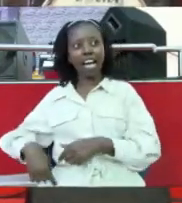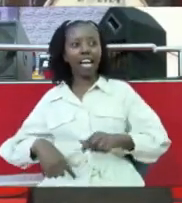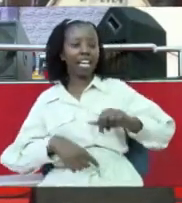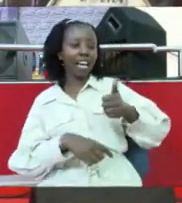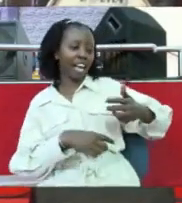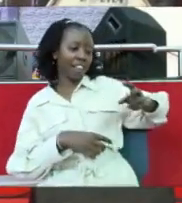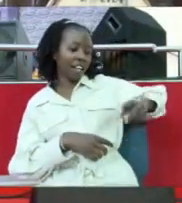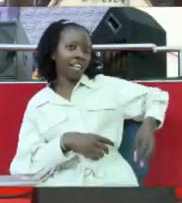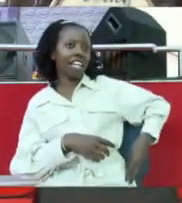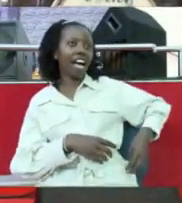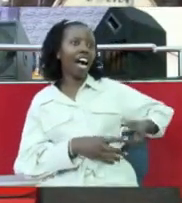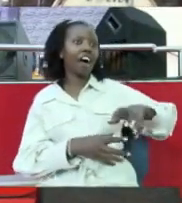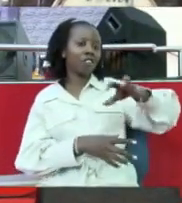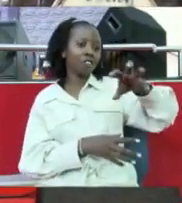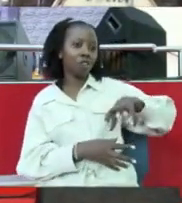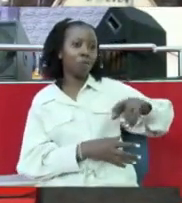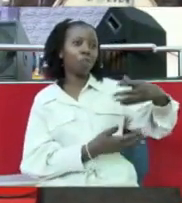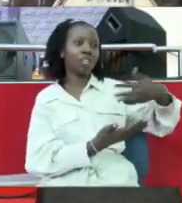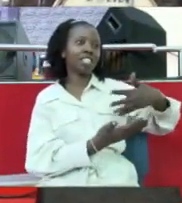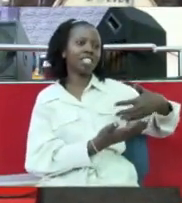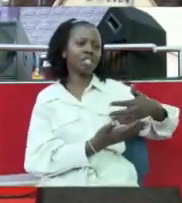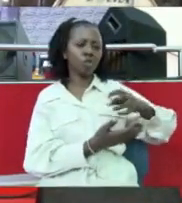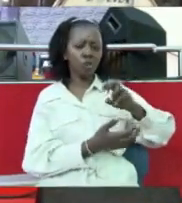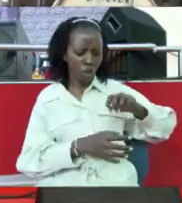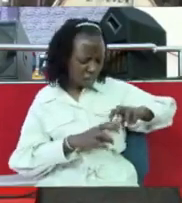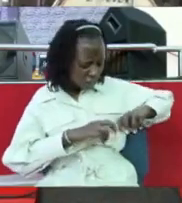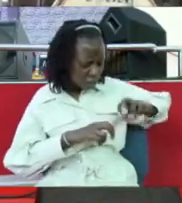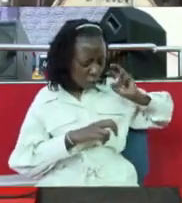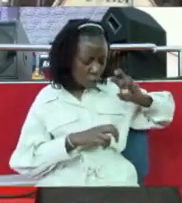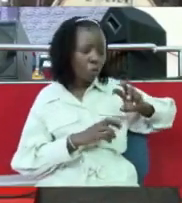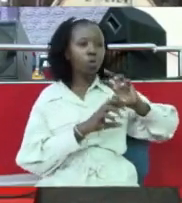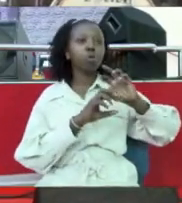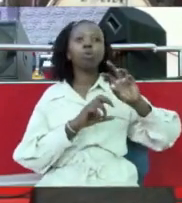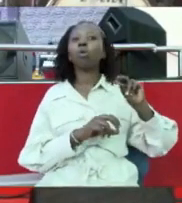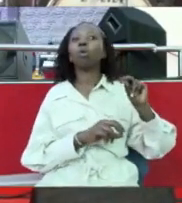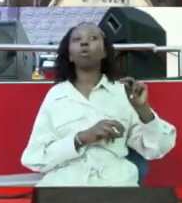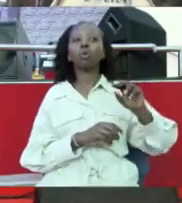pande gani na utaki kuangalia unajaribu kuguza usikie.